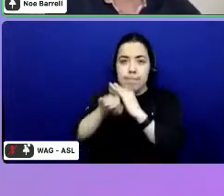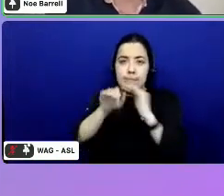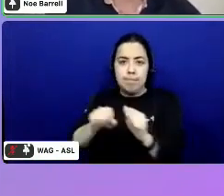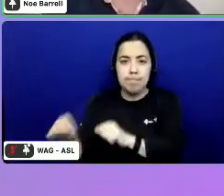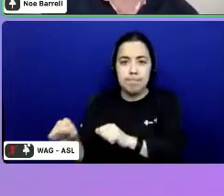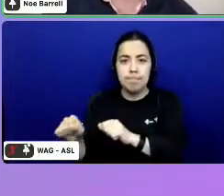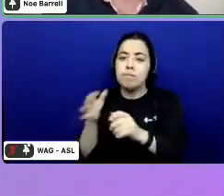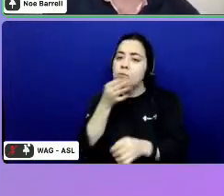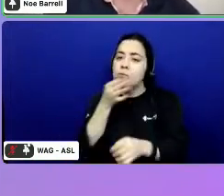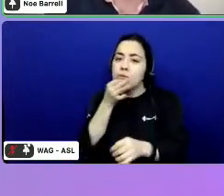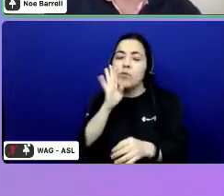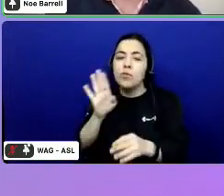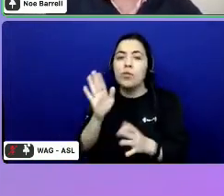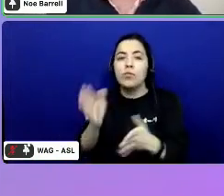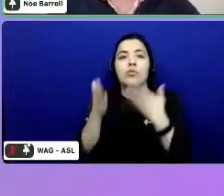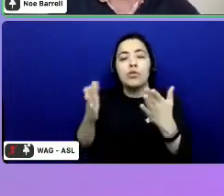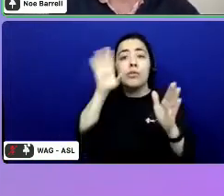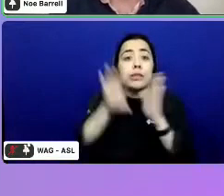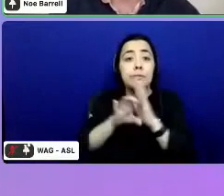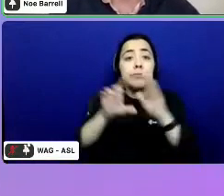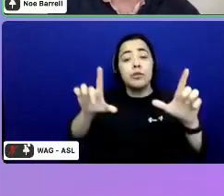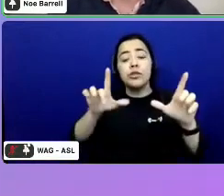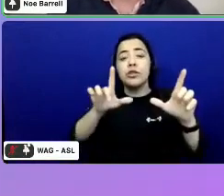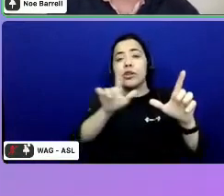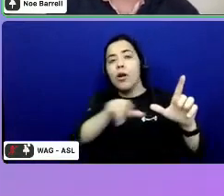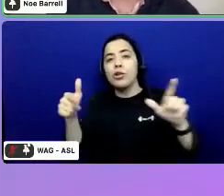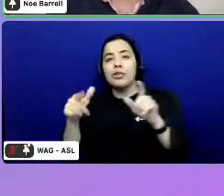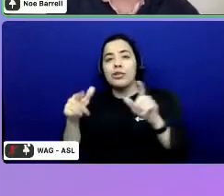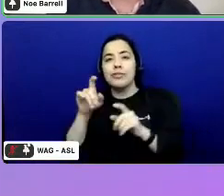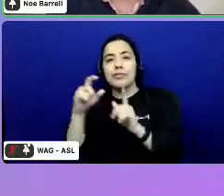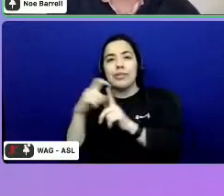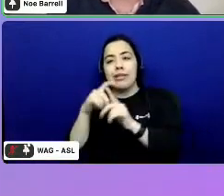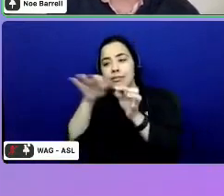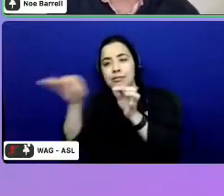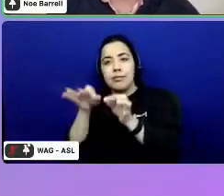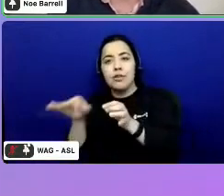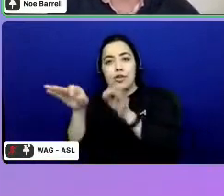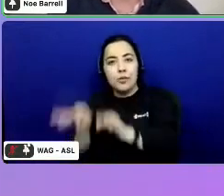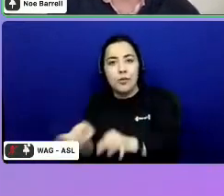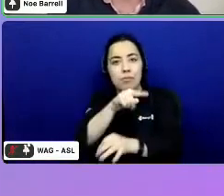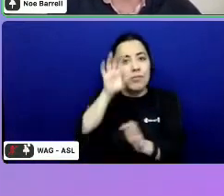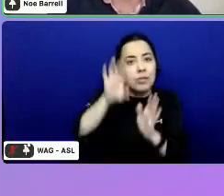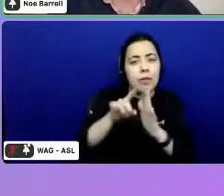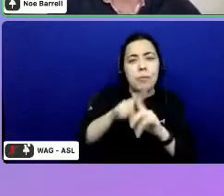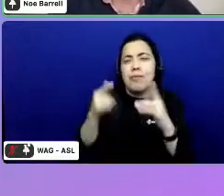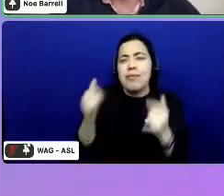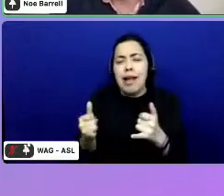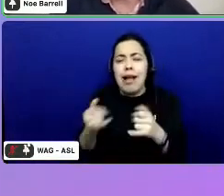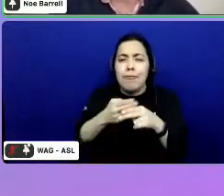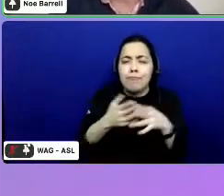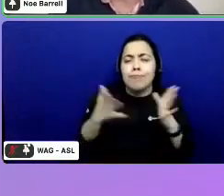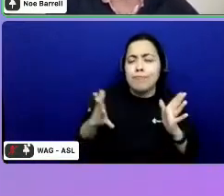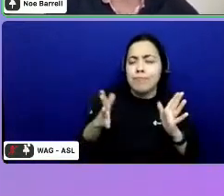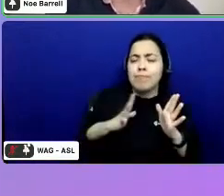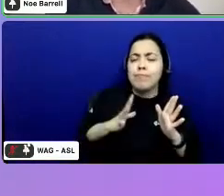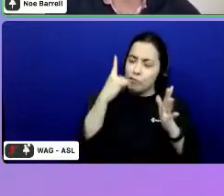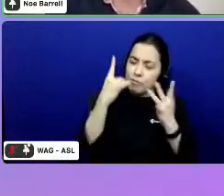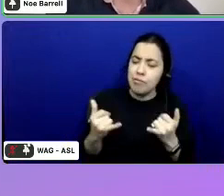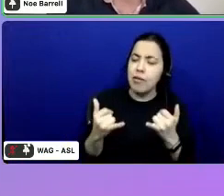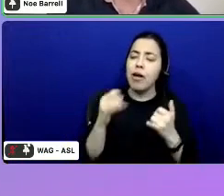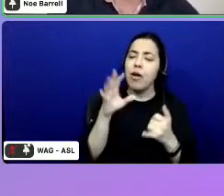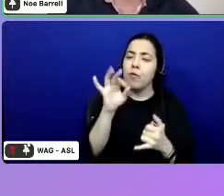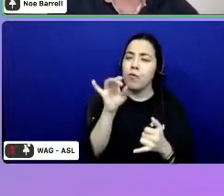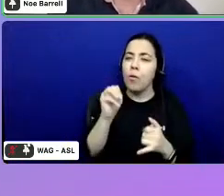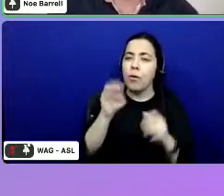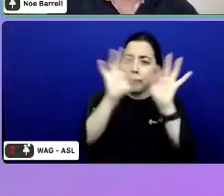alt texts for images as well as other components. But for right now, we just tackle the form fields, like the inputs and the